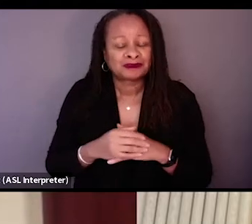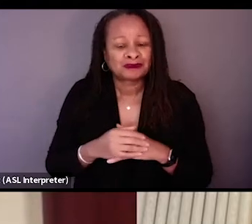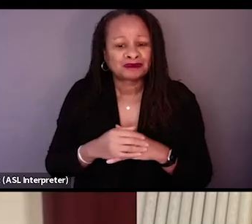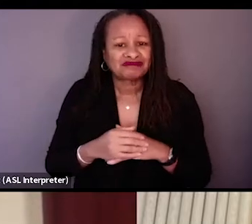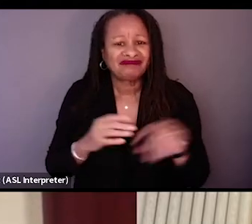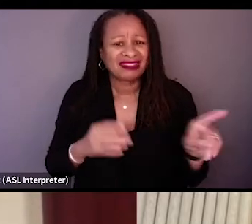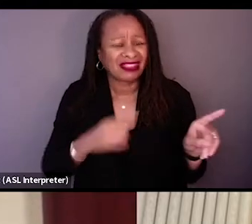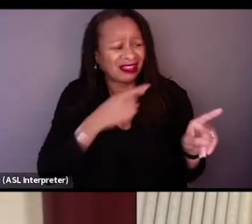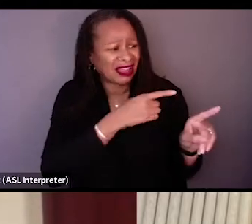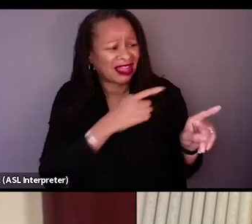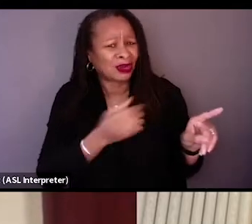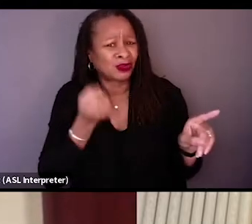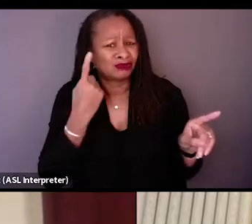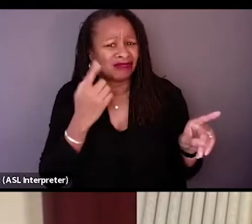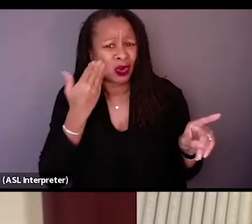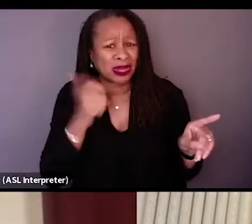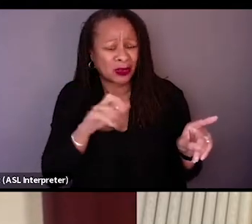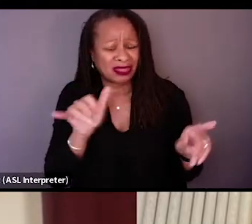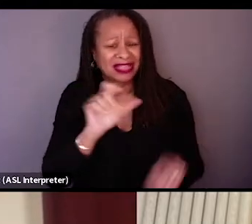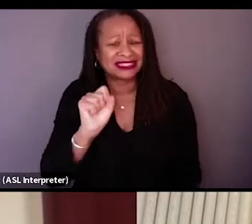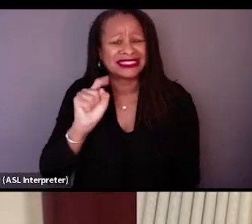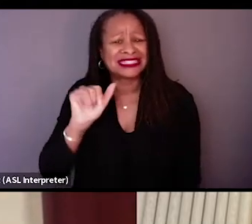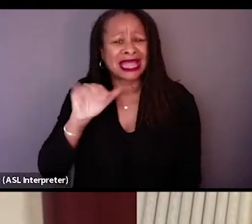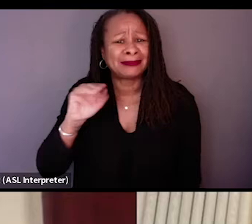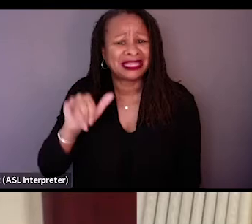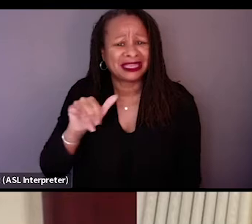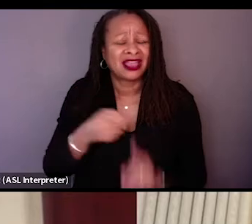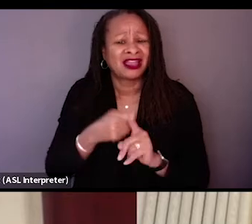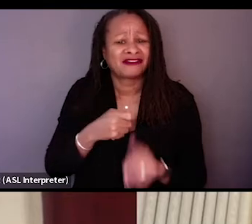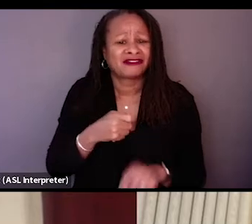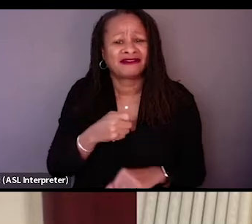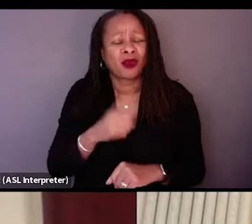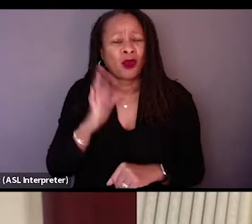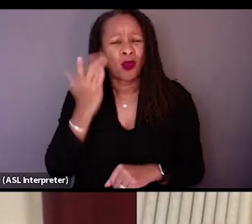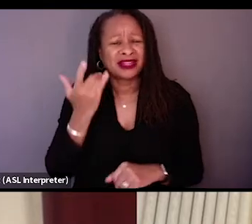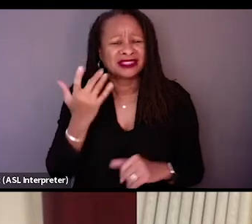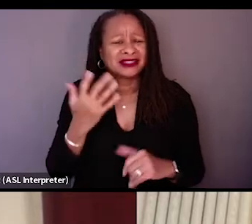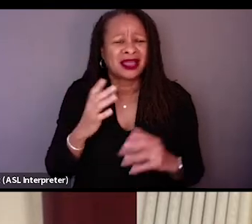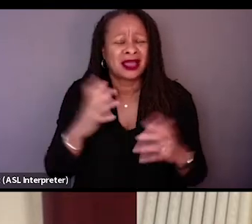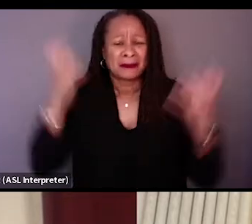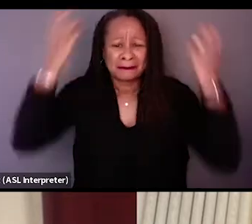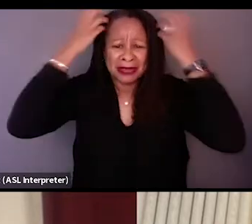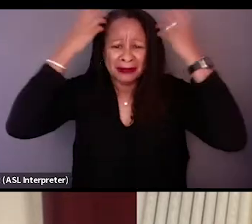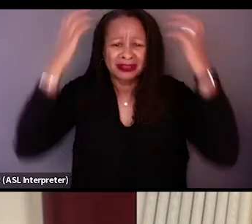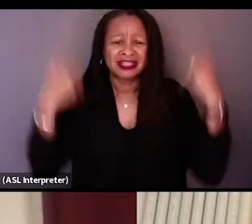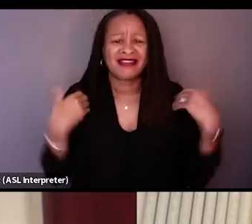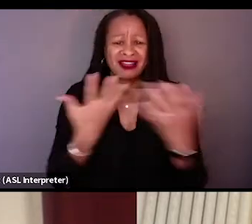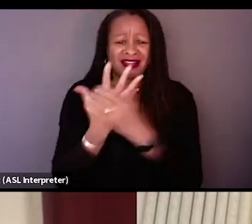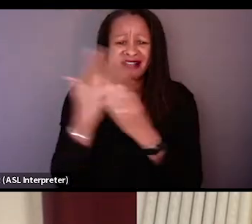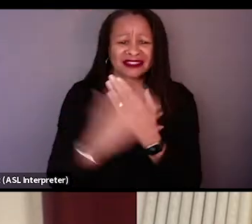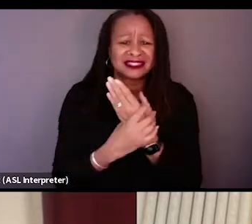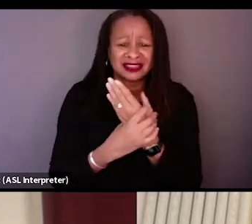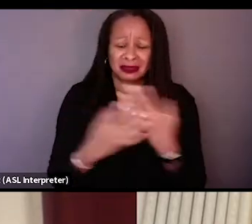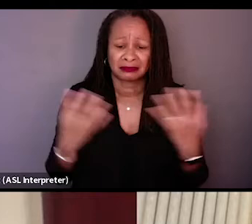anybody like Stymie. Why is Mickey Mouse wearing gloves? Is he wearing gloves